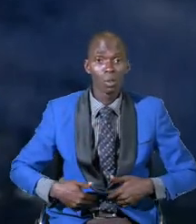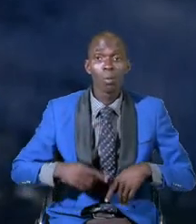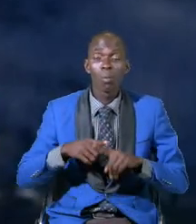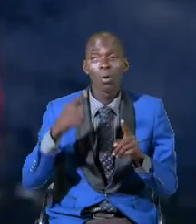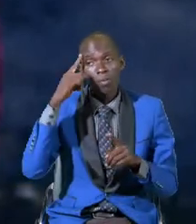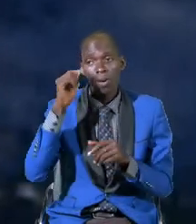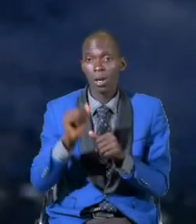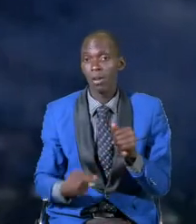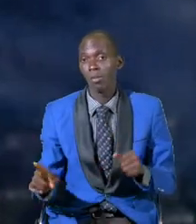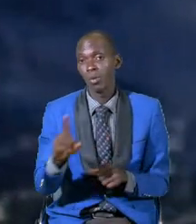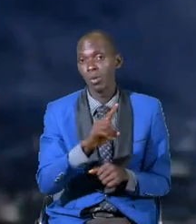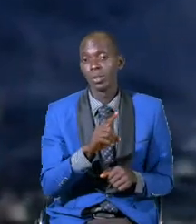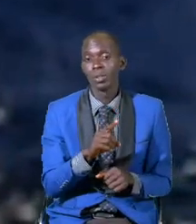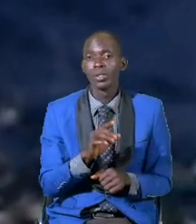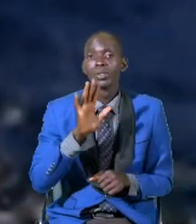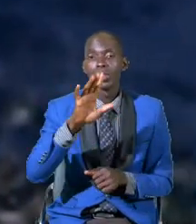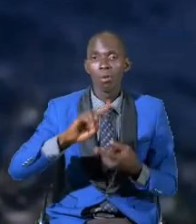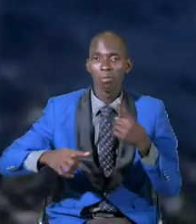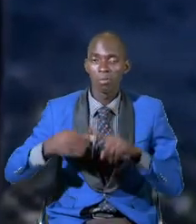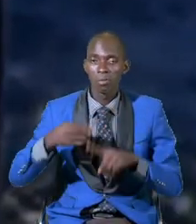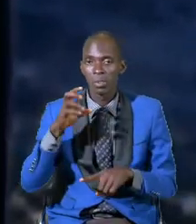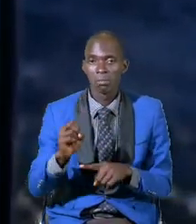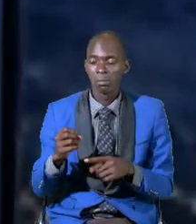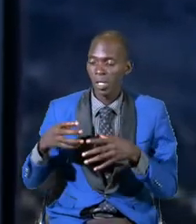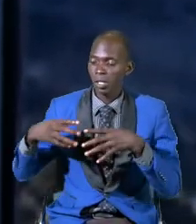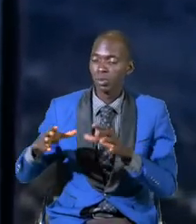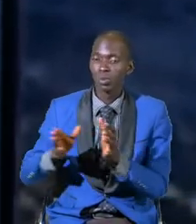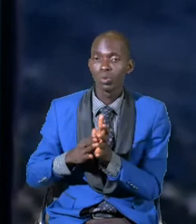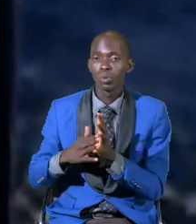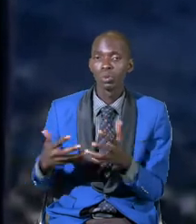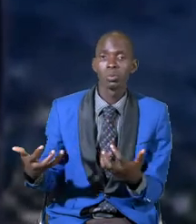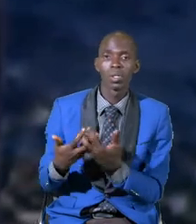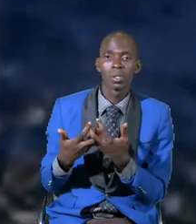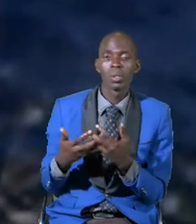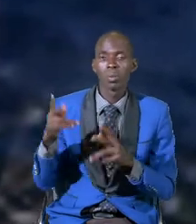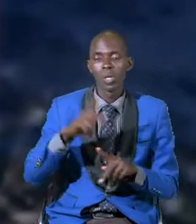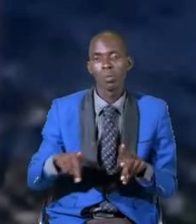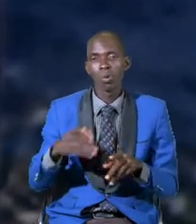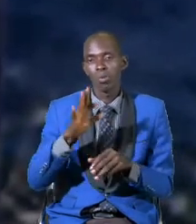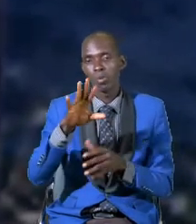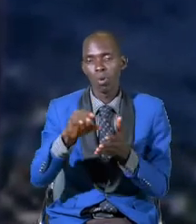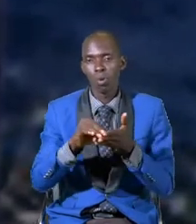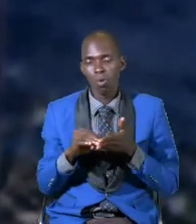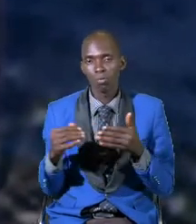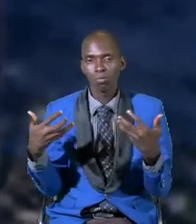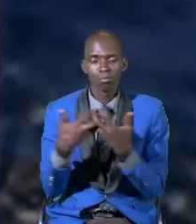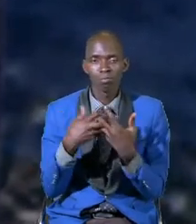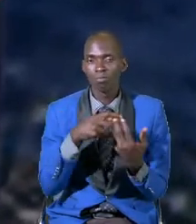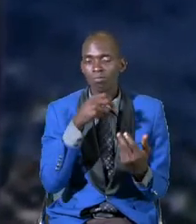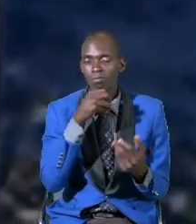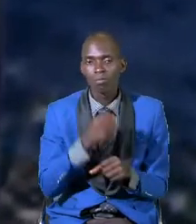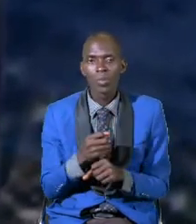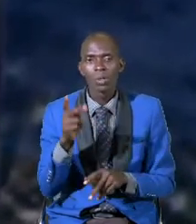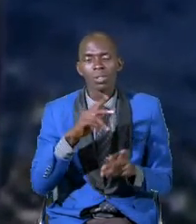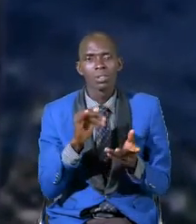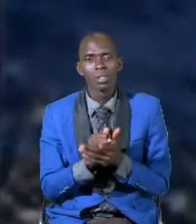Your peers, your classmates, and the people like you, and the people who are not thinking of their lives, they're